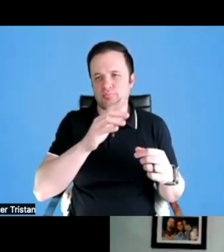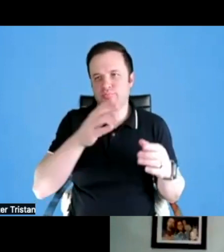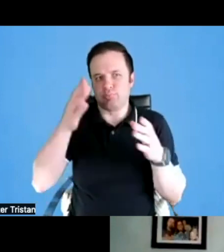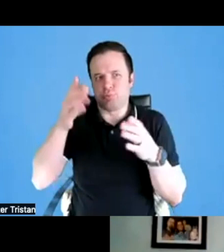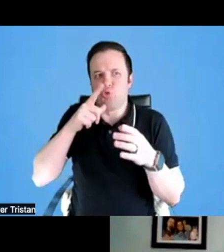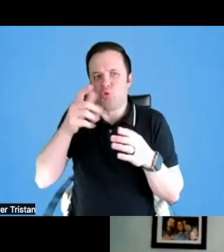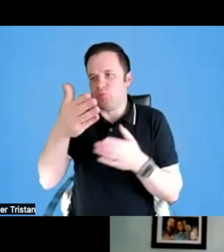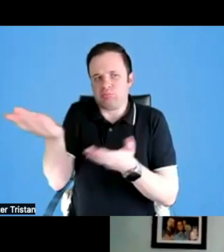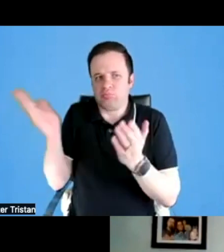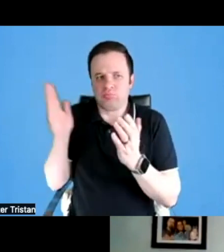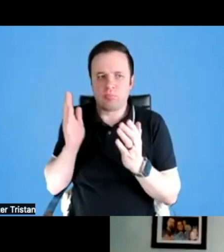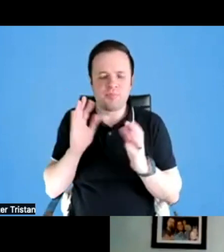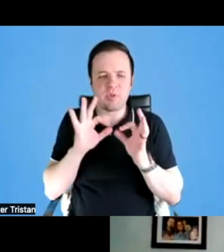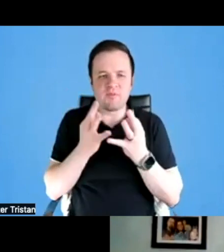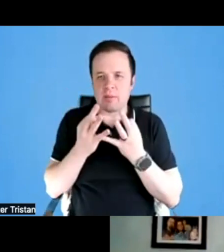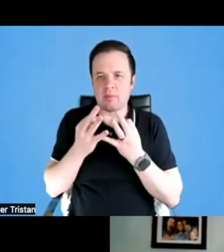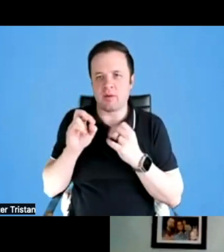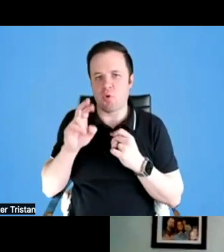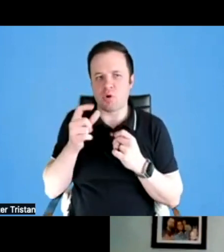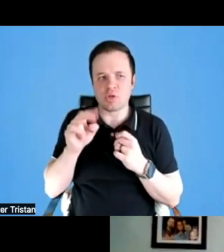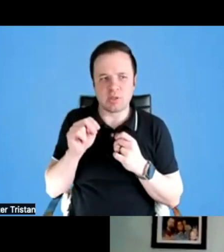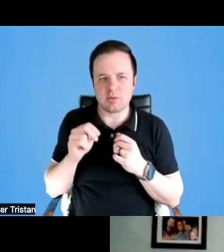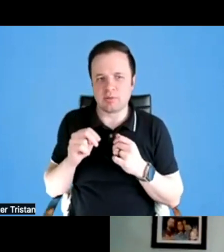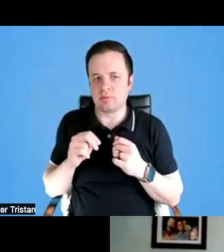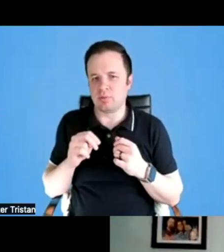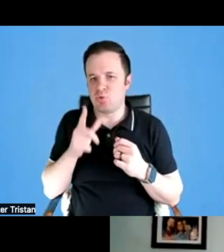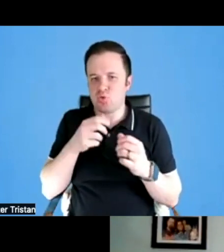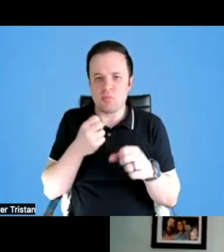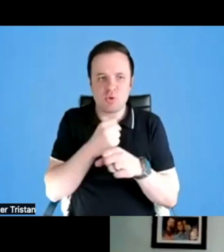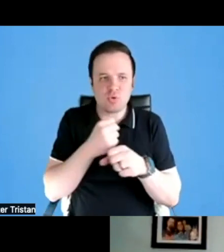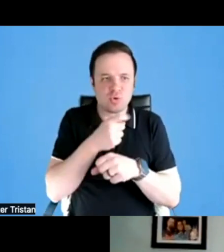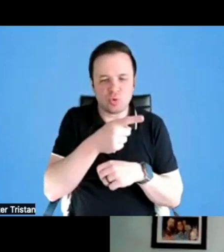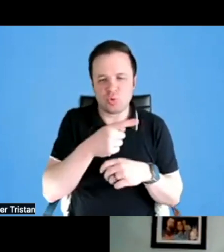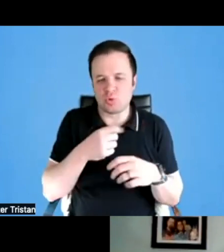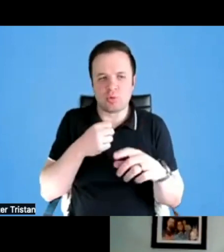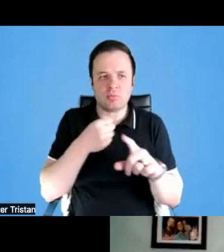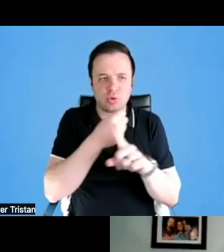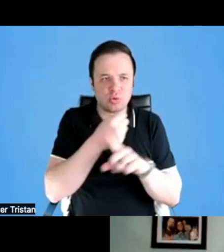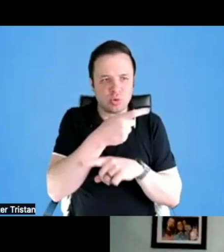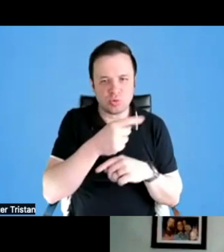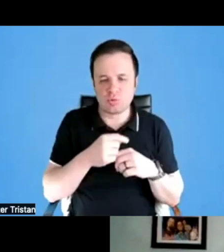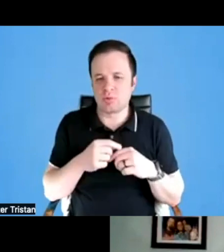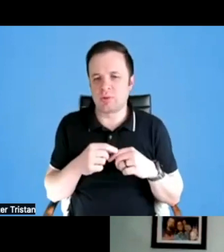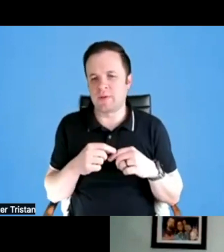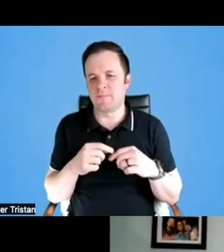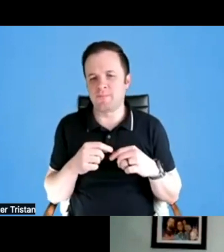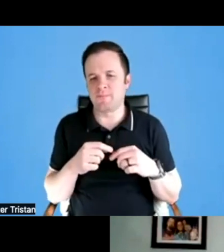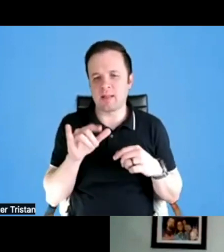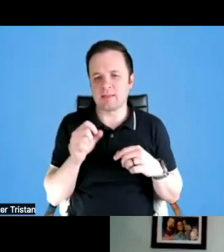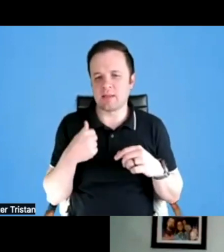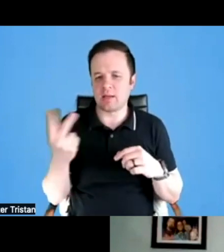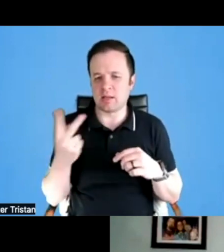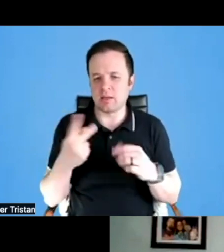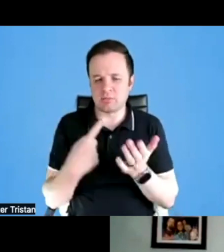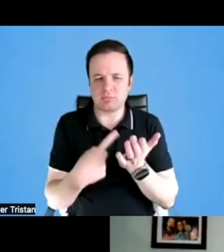be, like family of origin, the people that raised you, and I'm Lisa and I were talking, I guess, in the